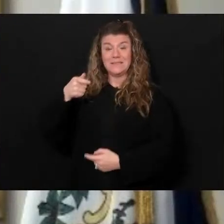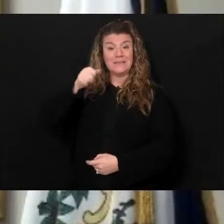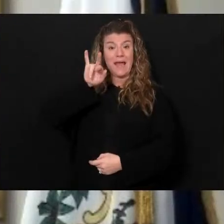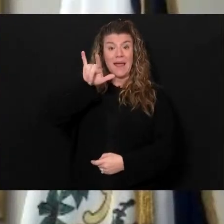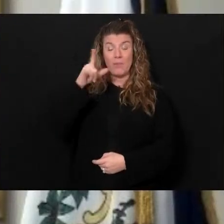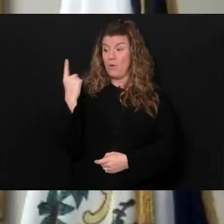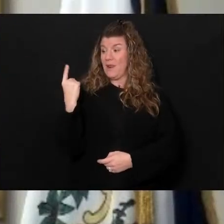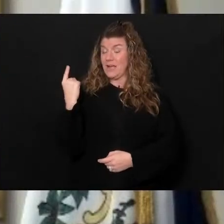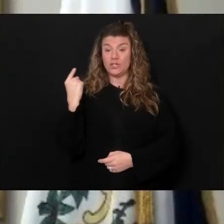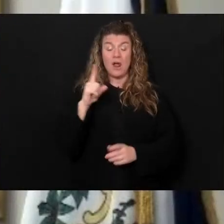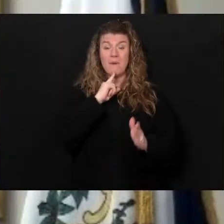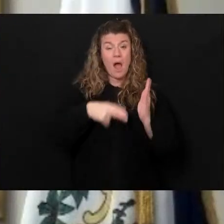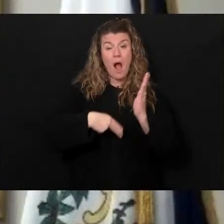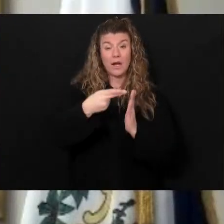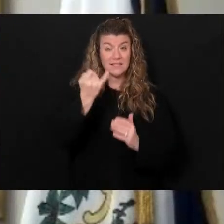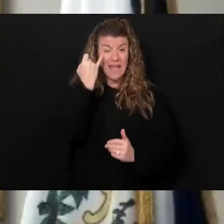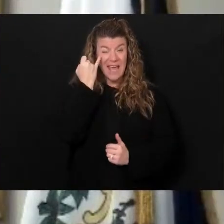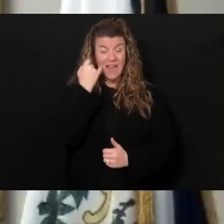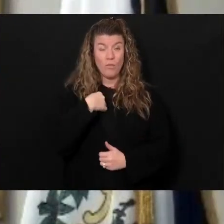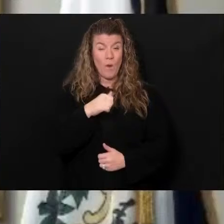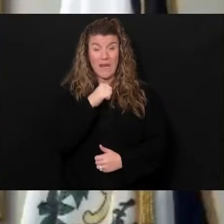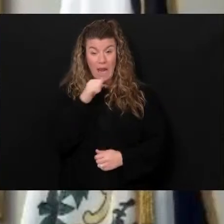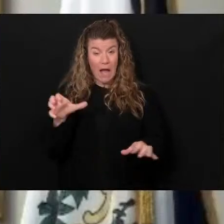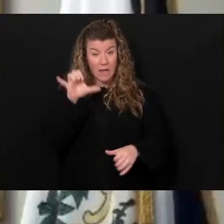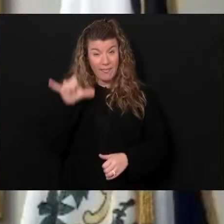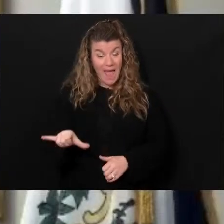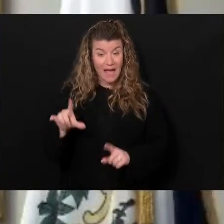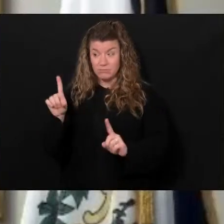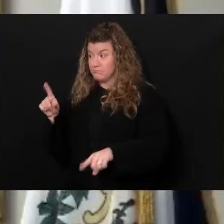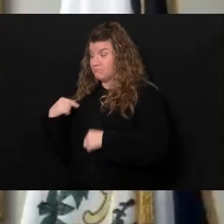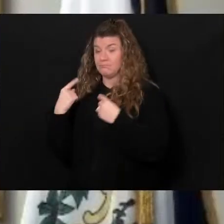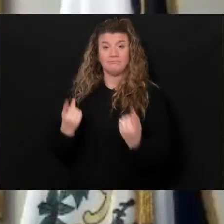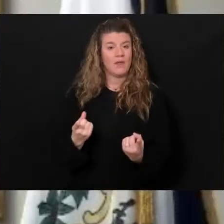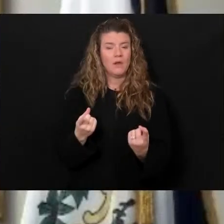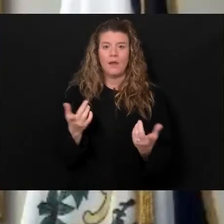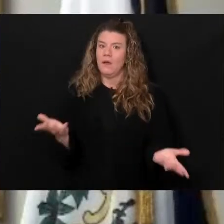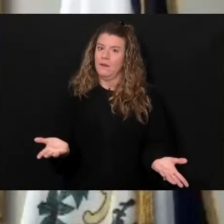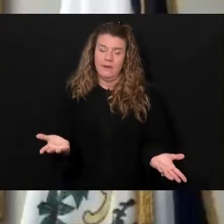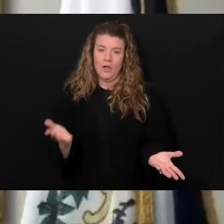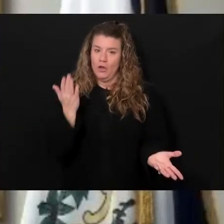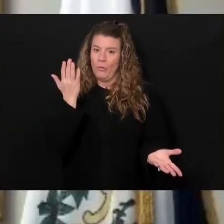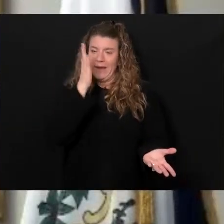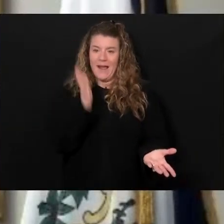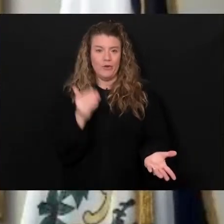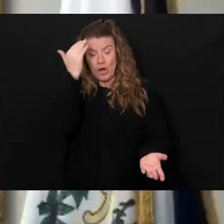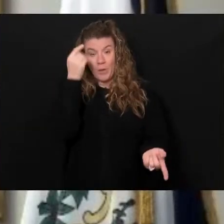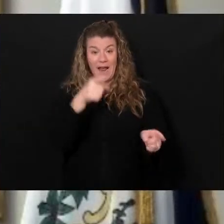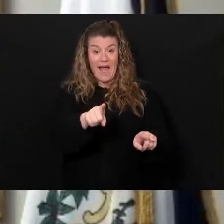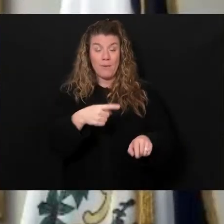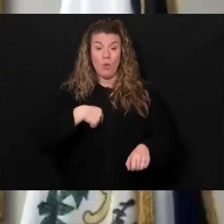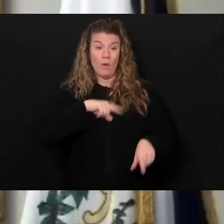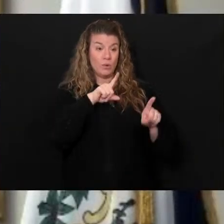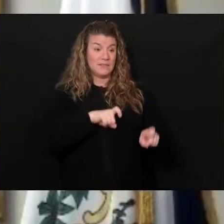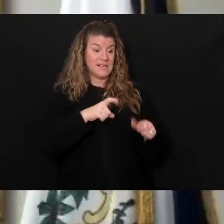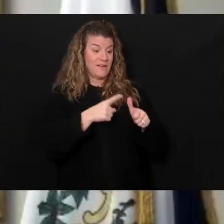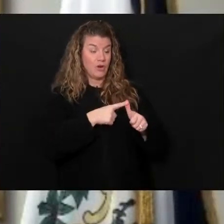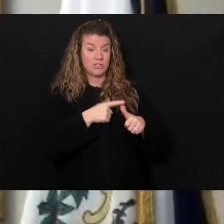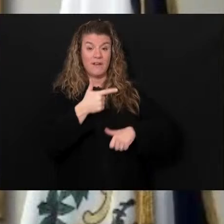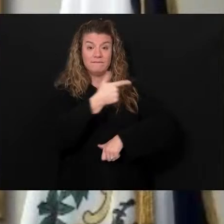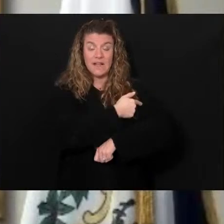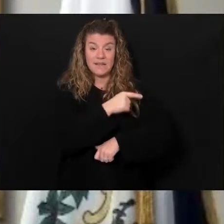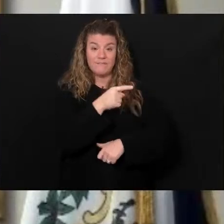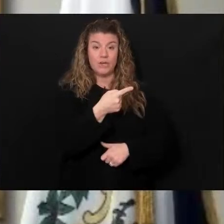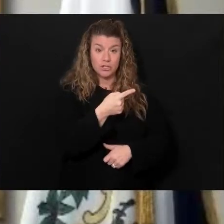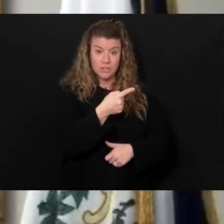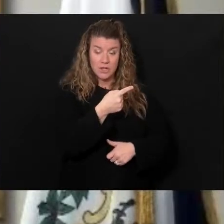would have been if he hadn't done that. We got our elderly tested first. We've gotten them vaccinated first, and